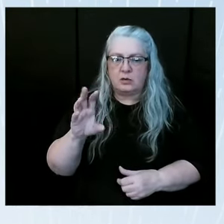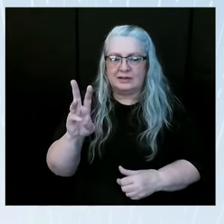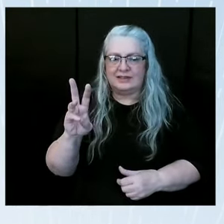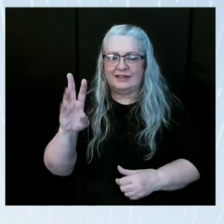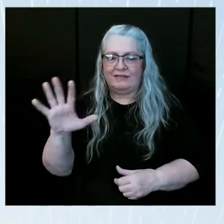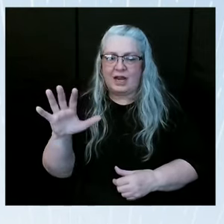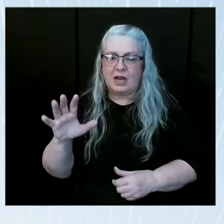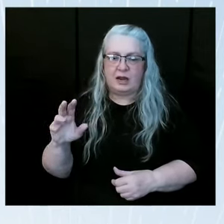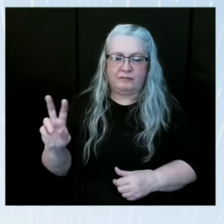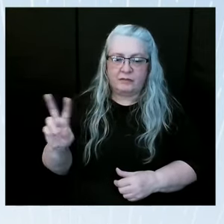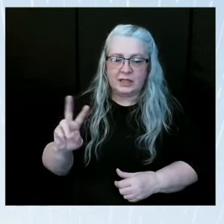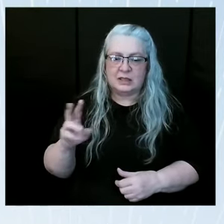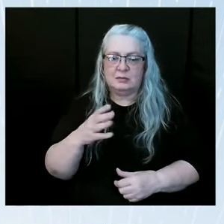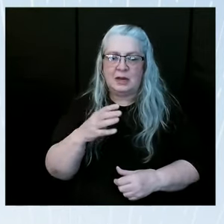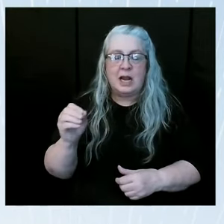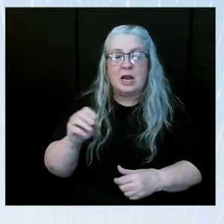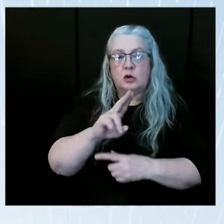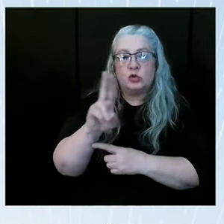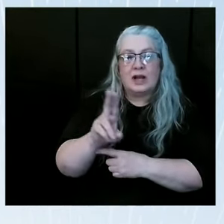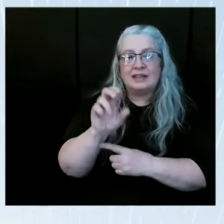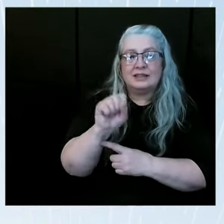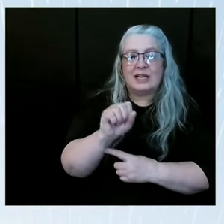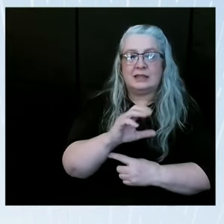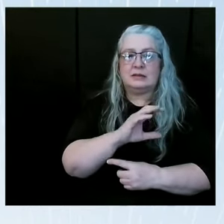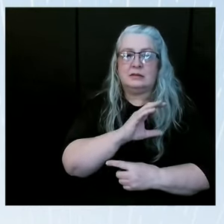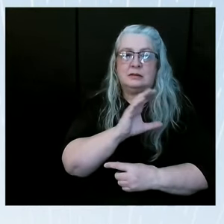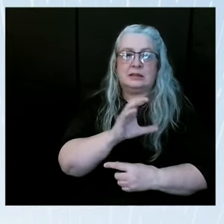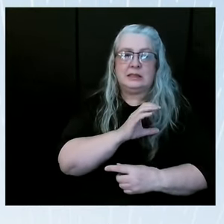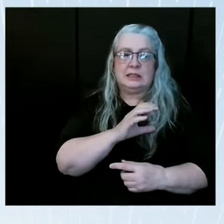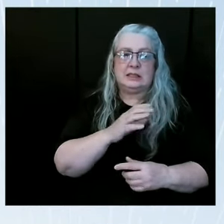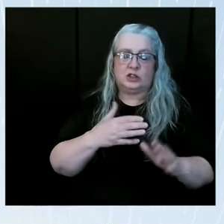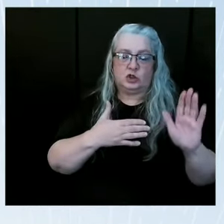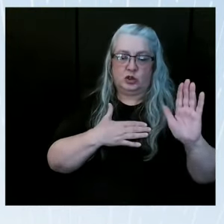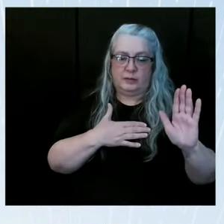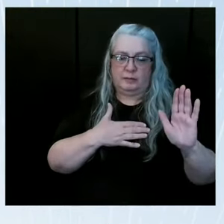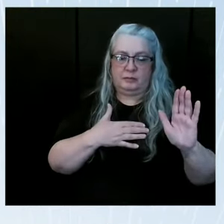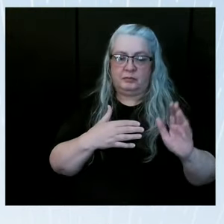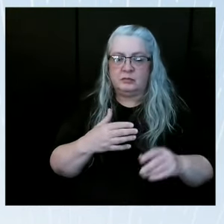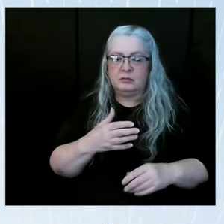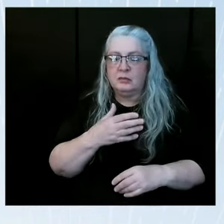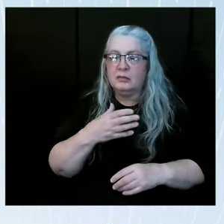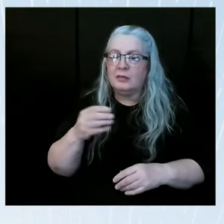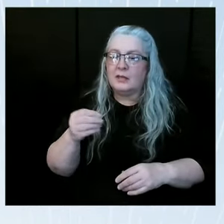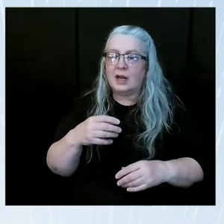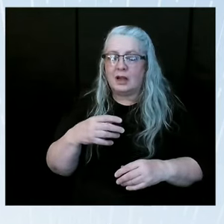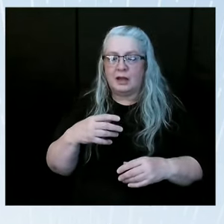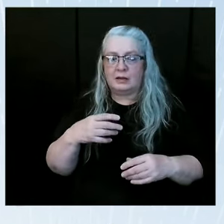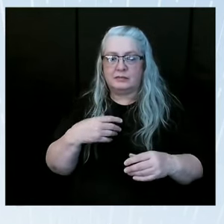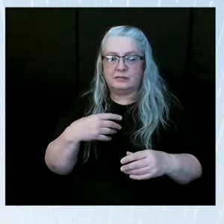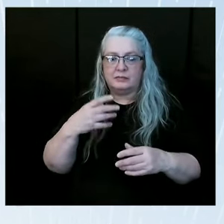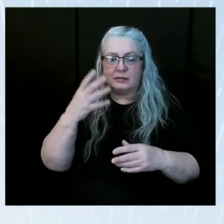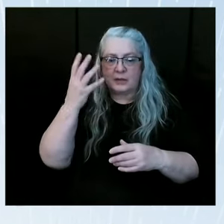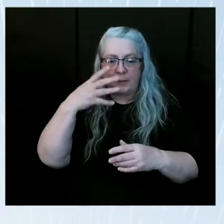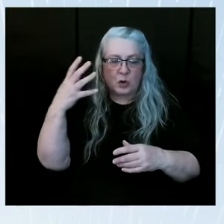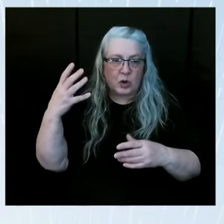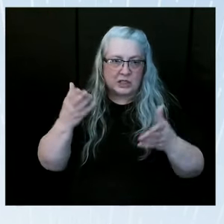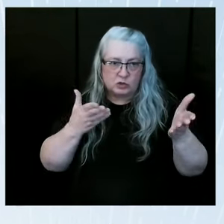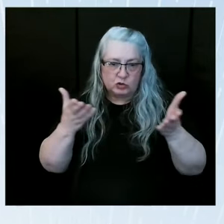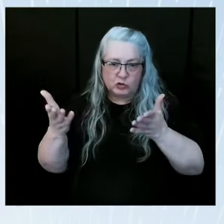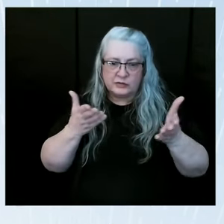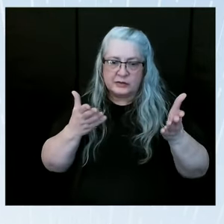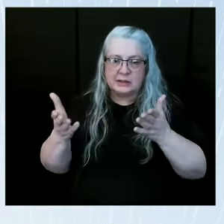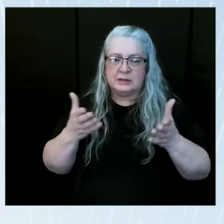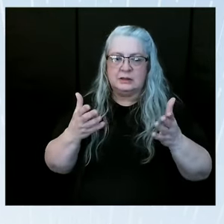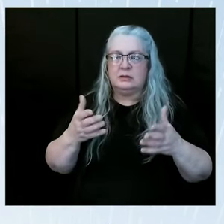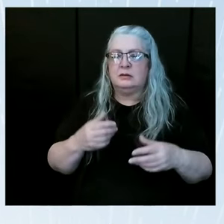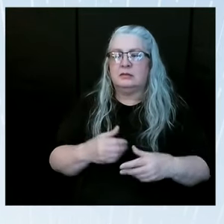Services, which administers the legal immigration system, more than doubled the number of T visas that are